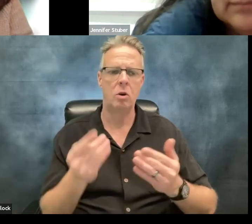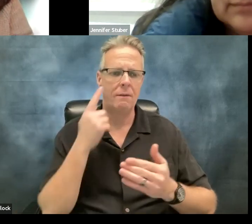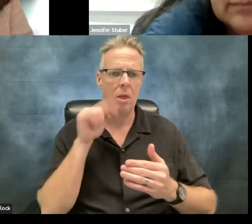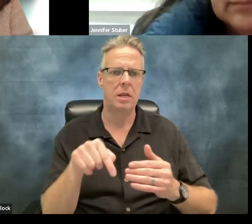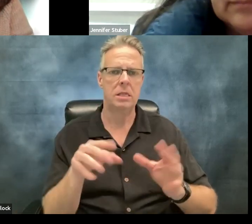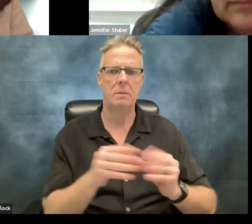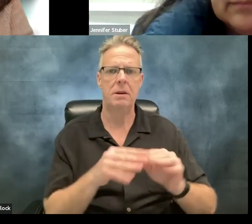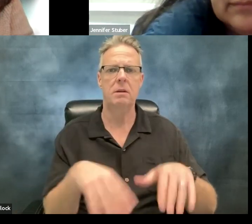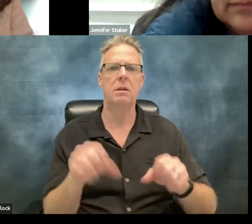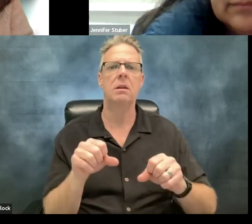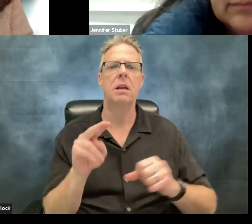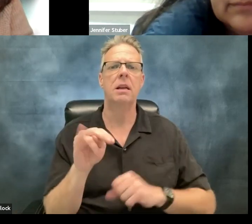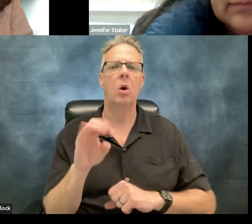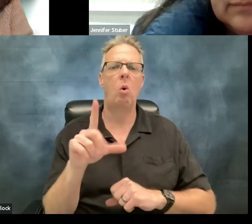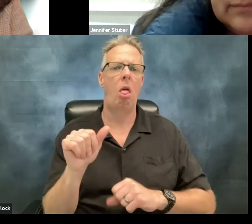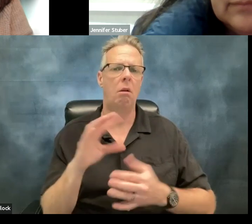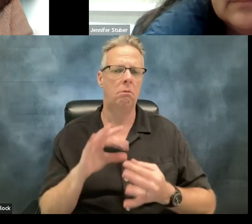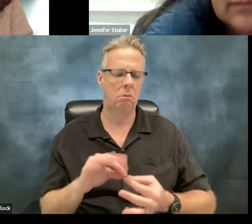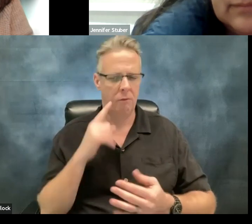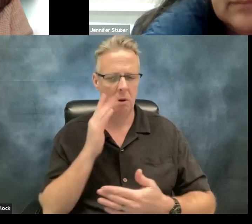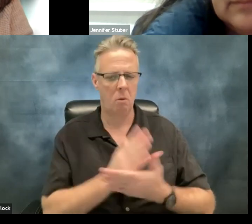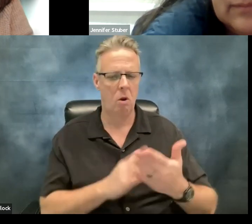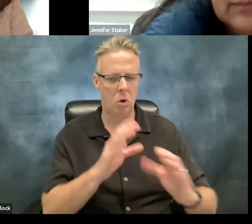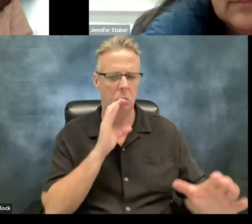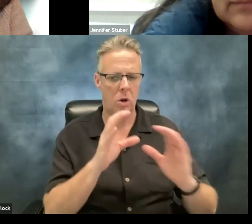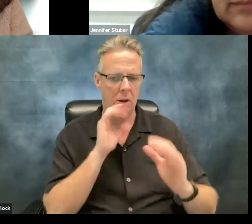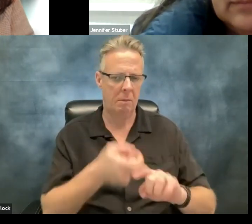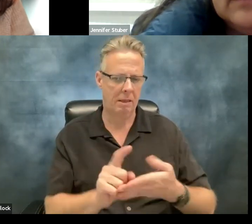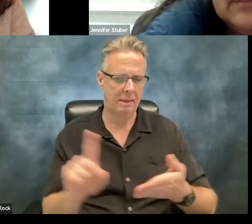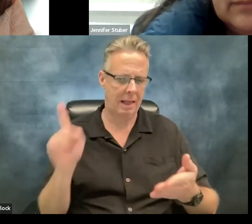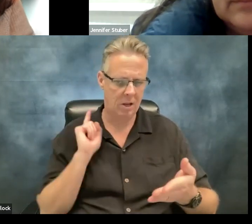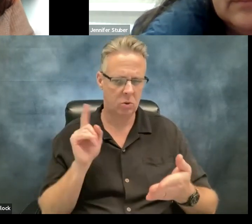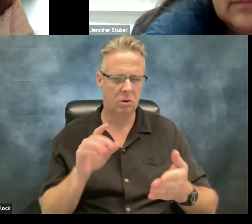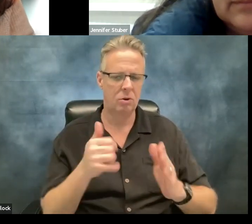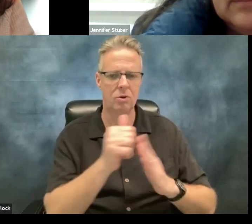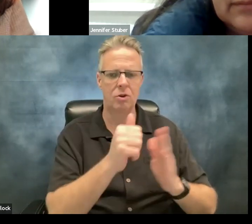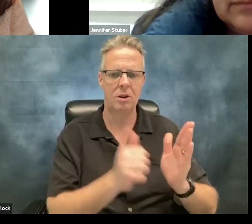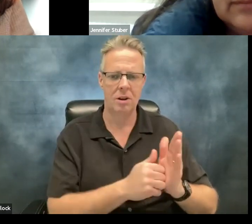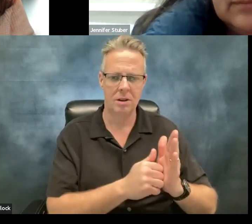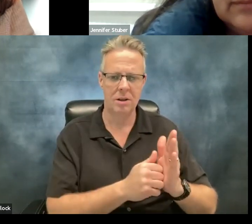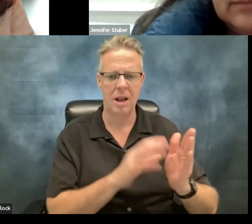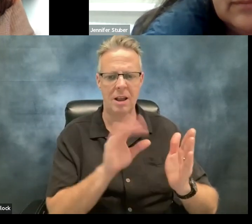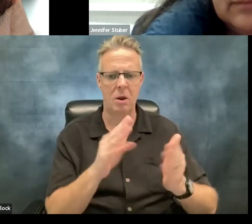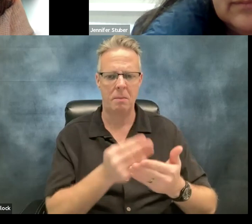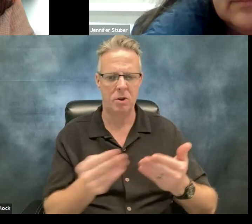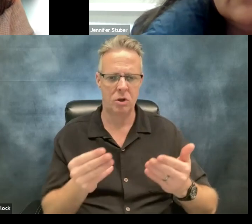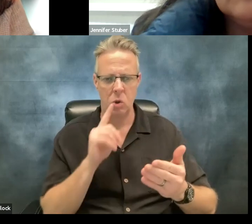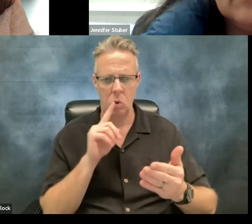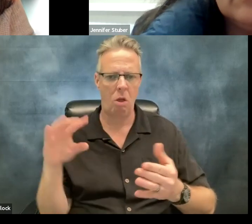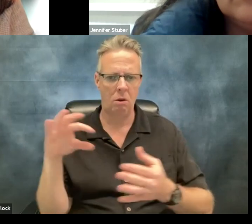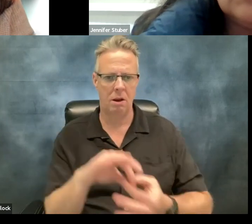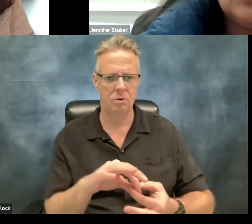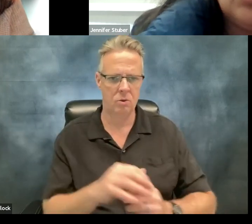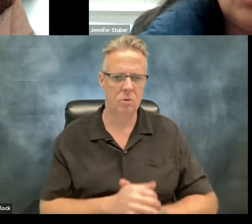this meeting. So it came out as part of the communication last week with the agenda and materials attached.